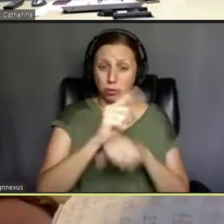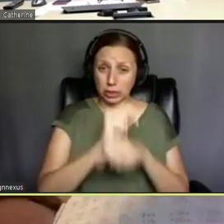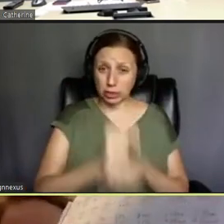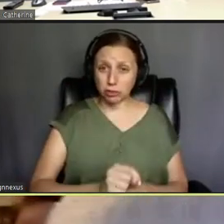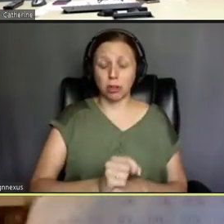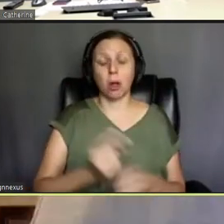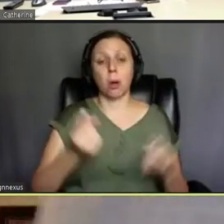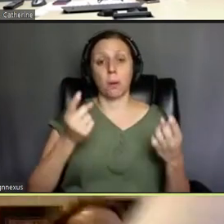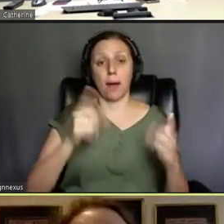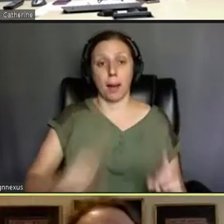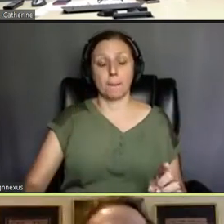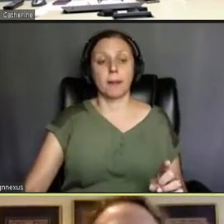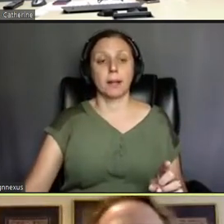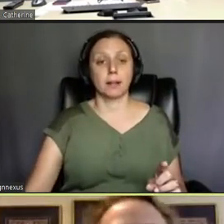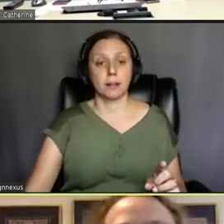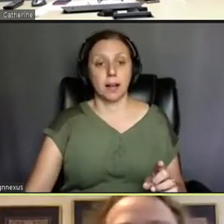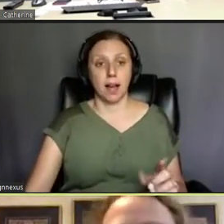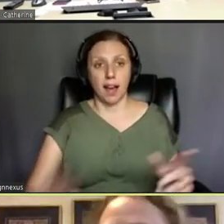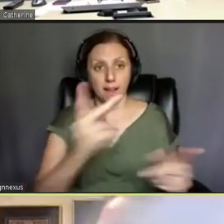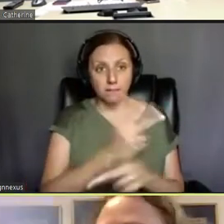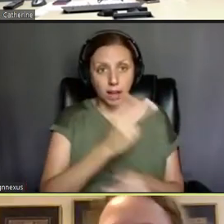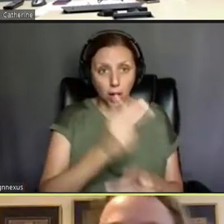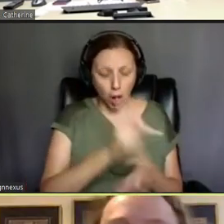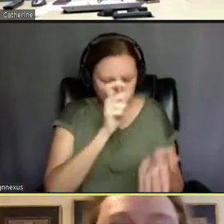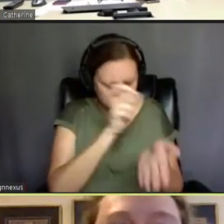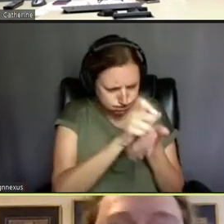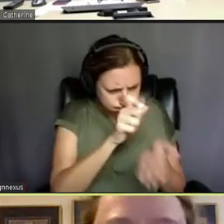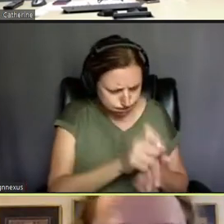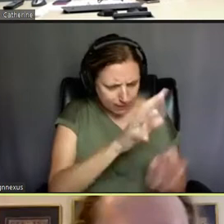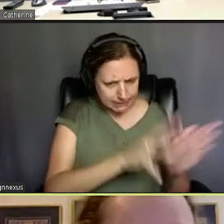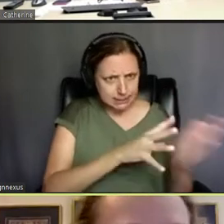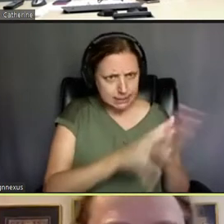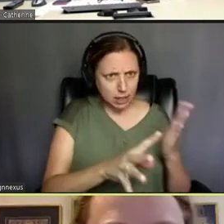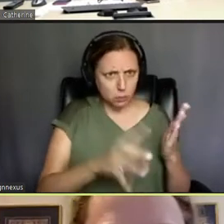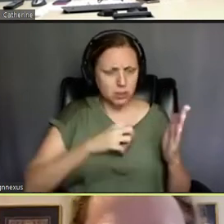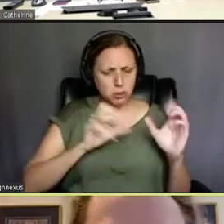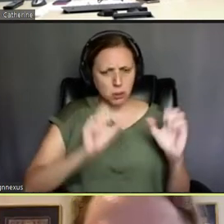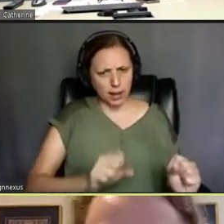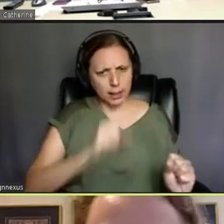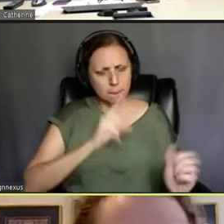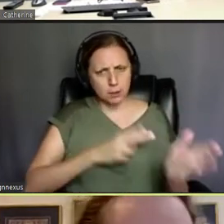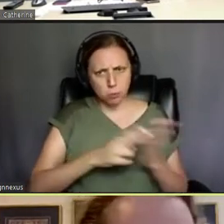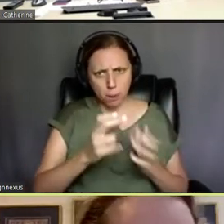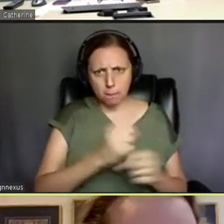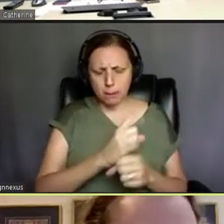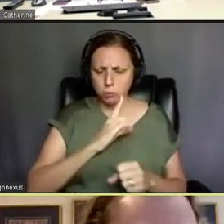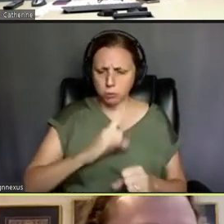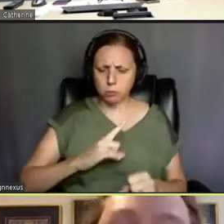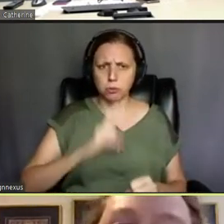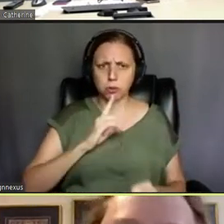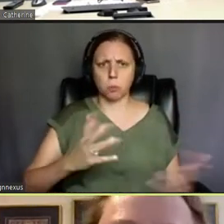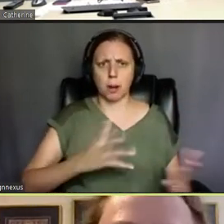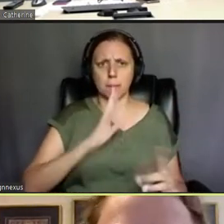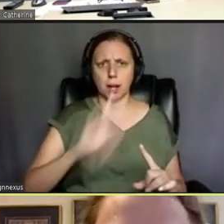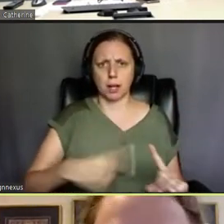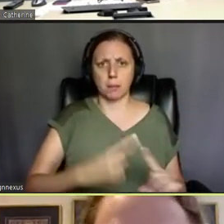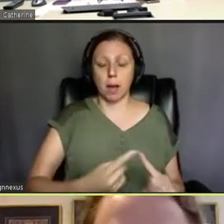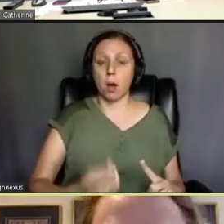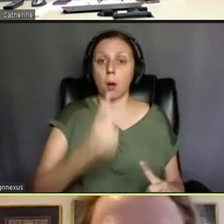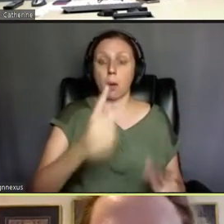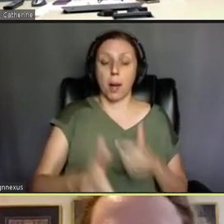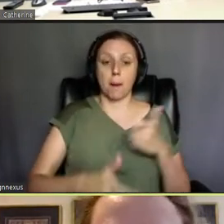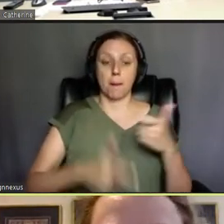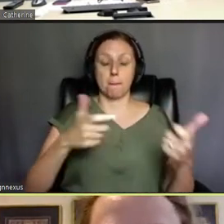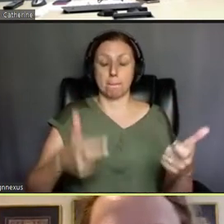and did it by hand so I could be sure what I was talking about. One very large factor